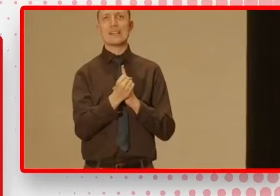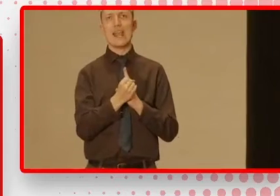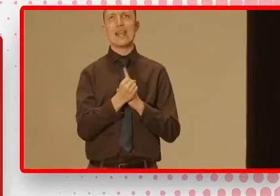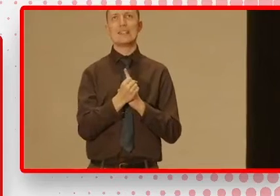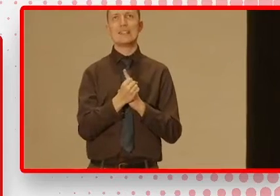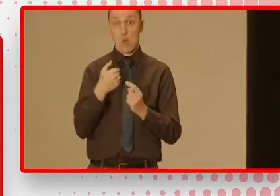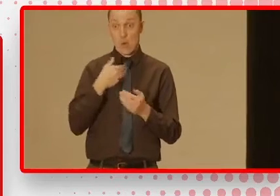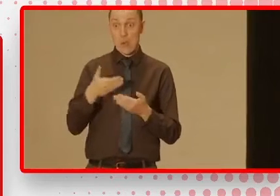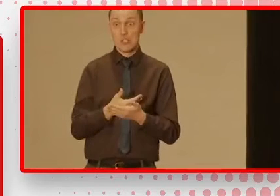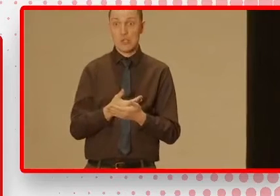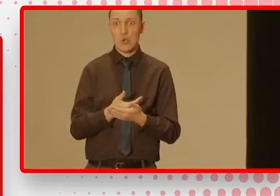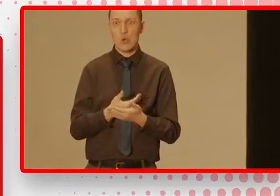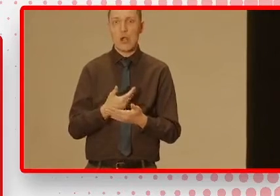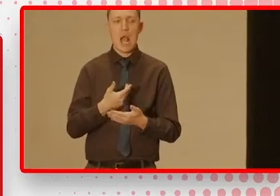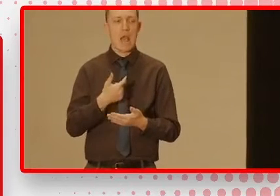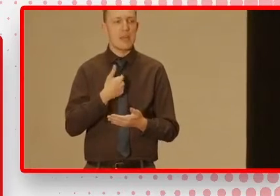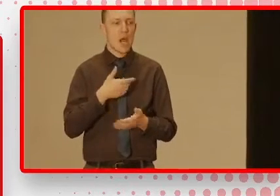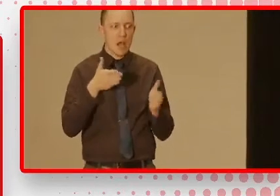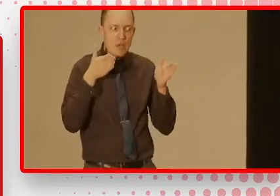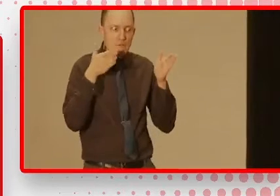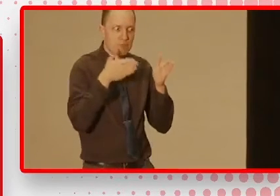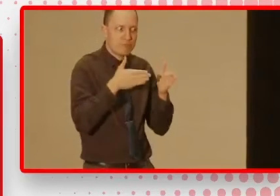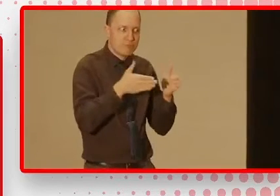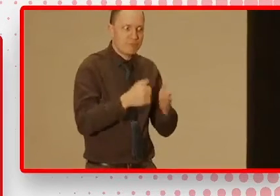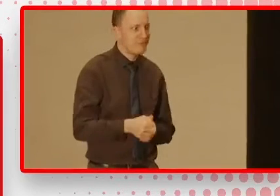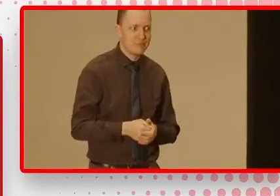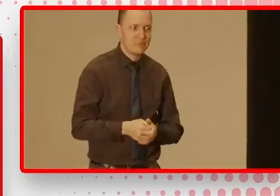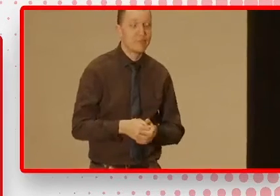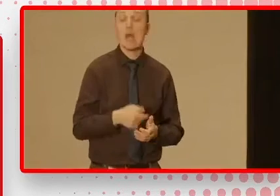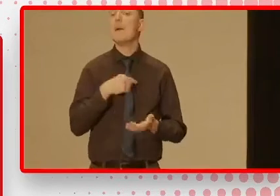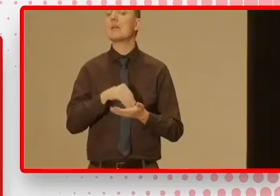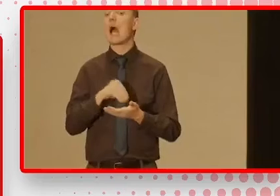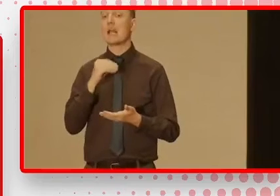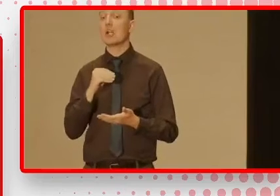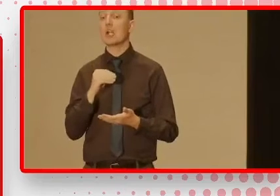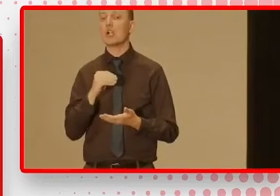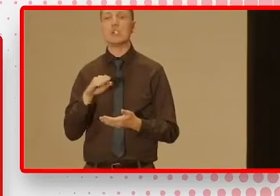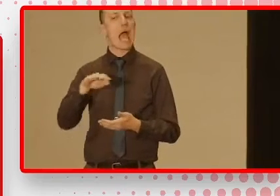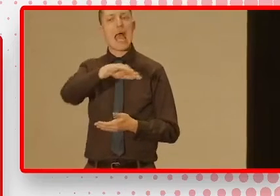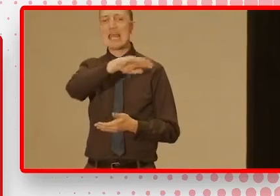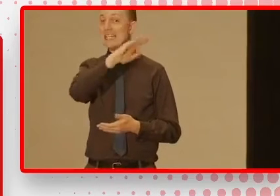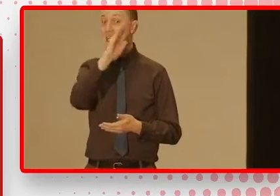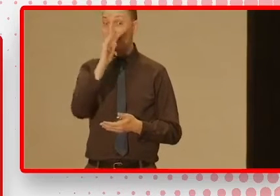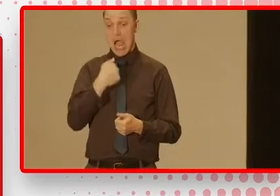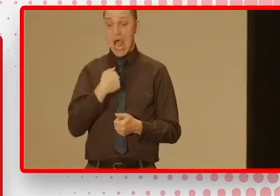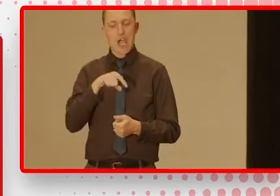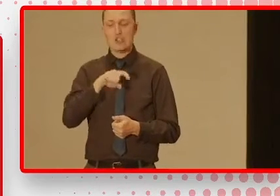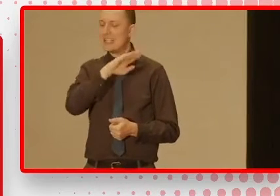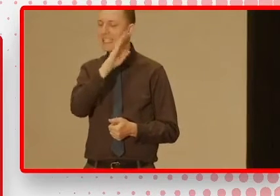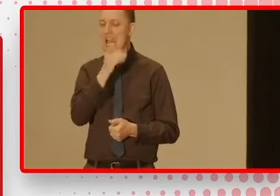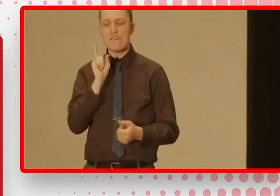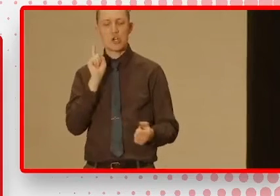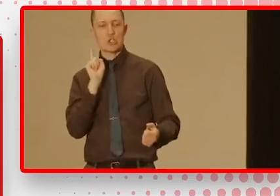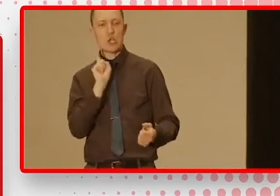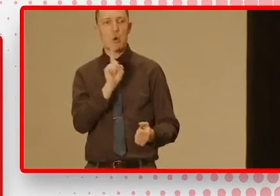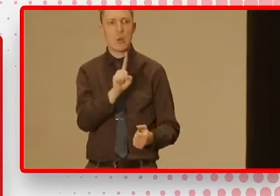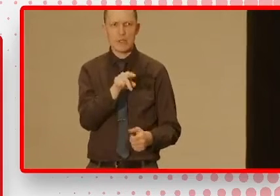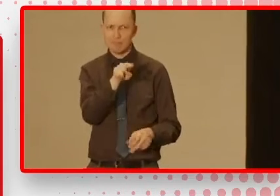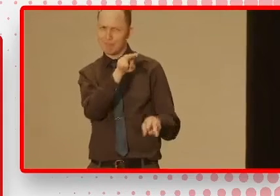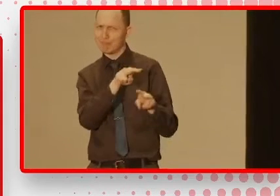most. And I learned, don't ever immediately go in to meet with a customer and you see them and you think, there's no